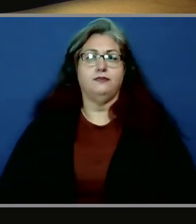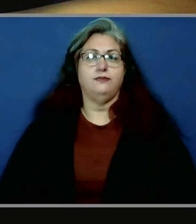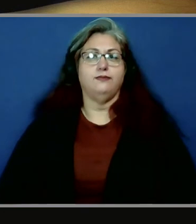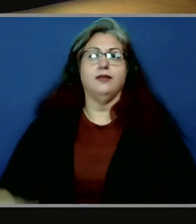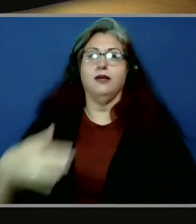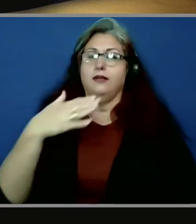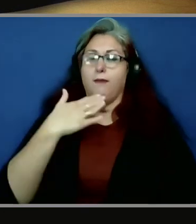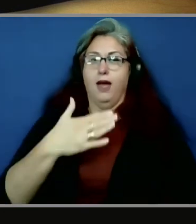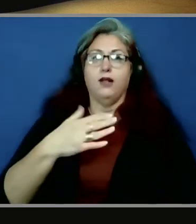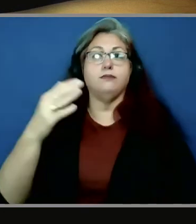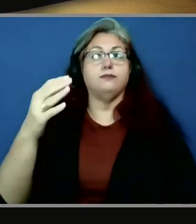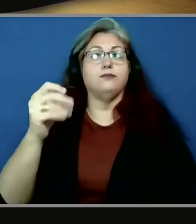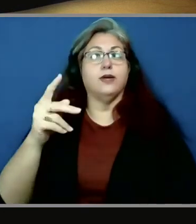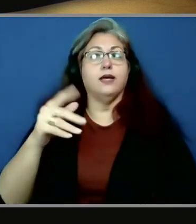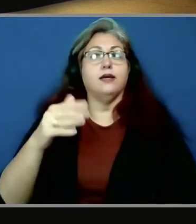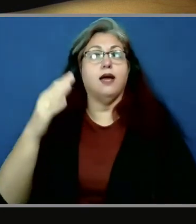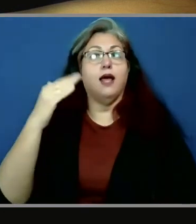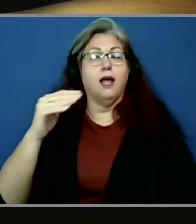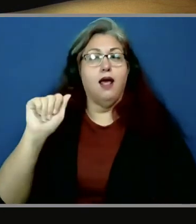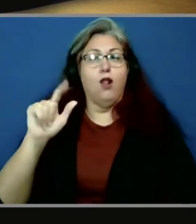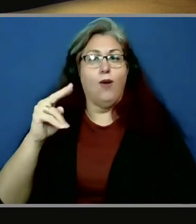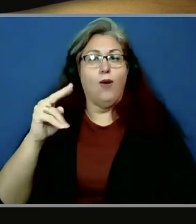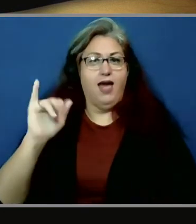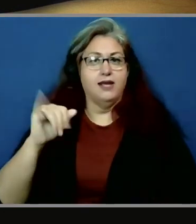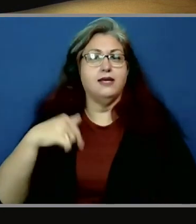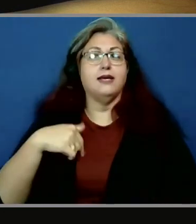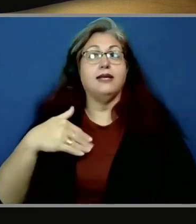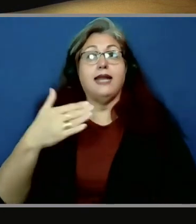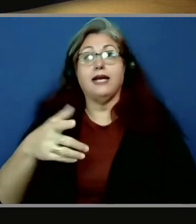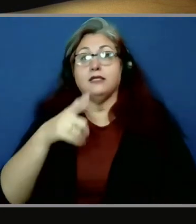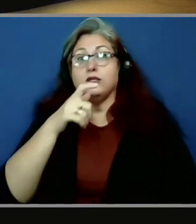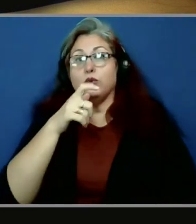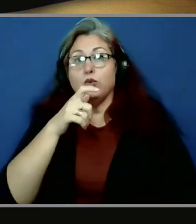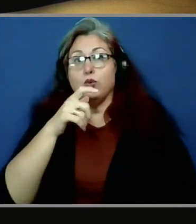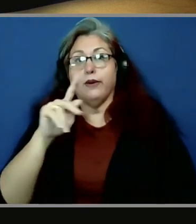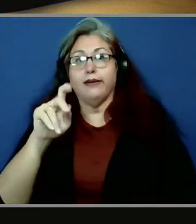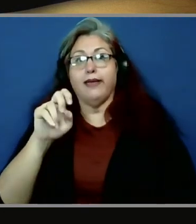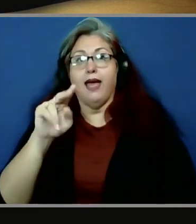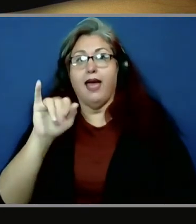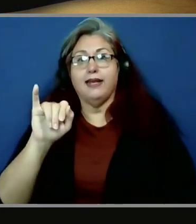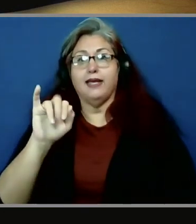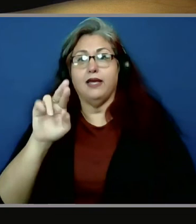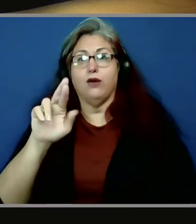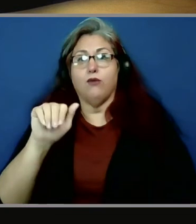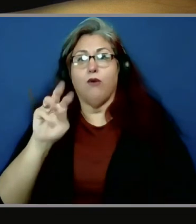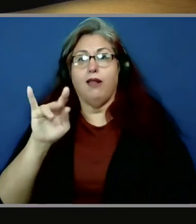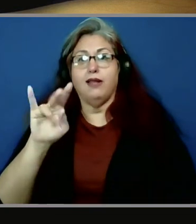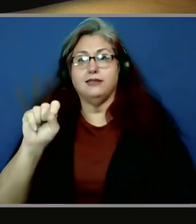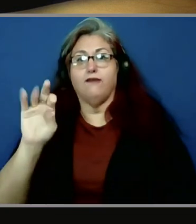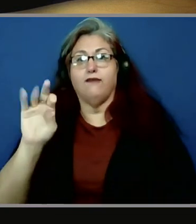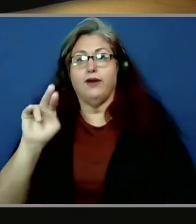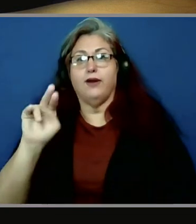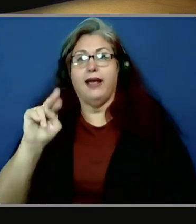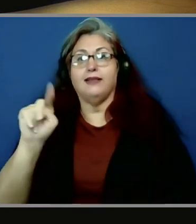Mahalo. Aloha, this is Alohilani. Next is Kiani Rollins Fernandez.